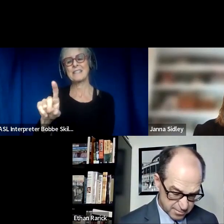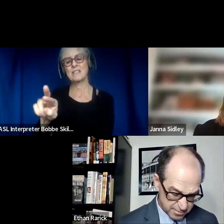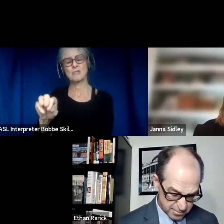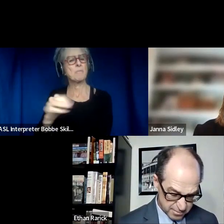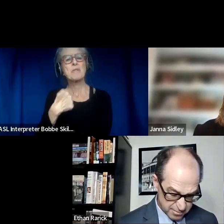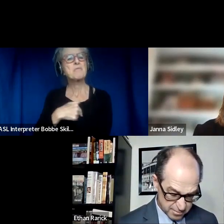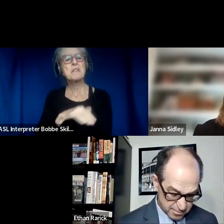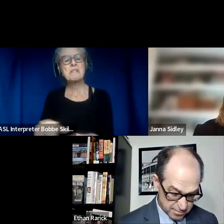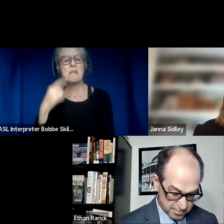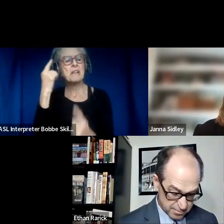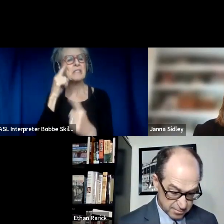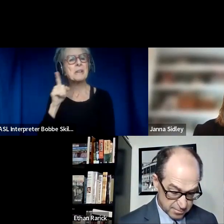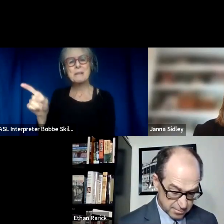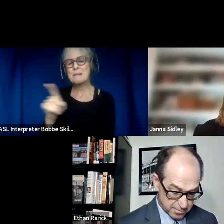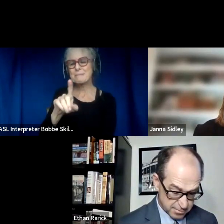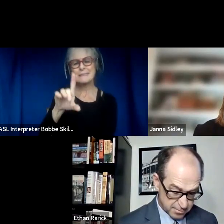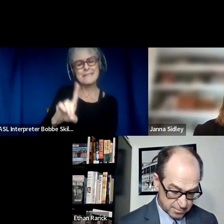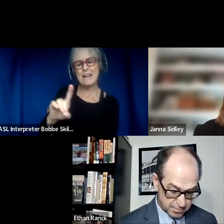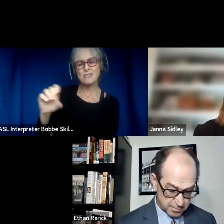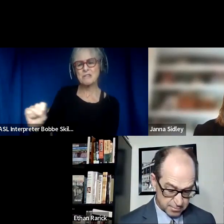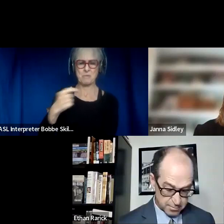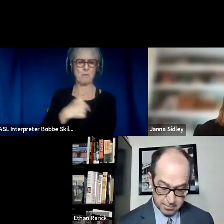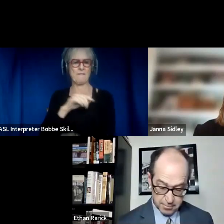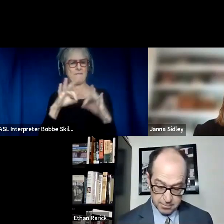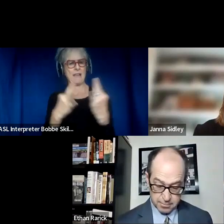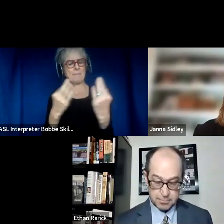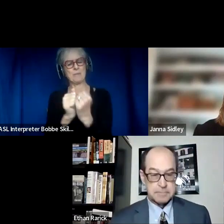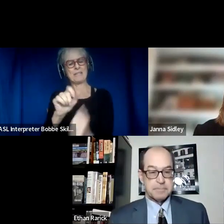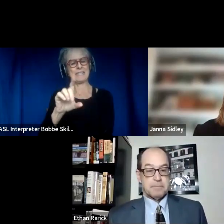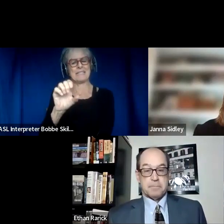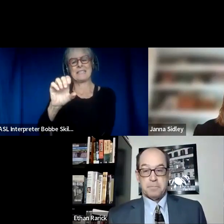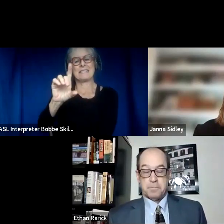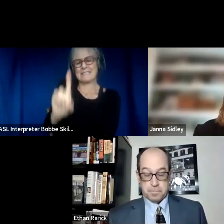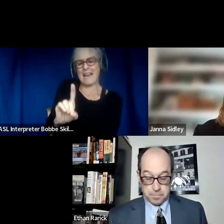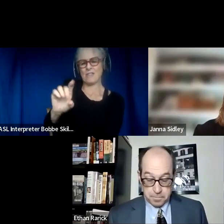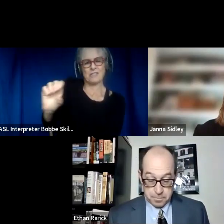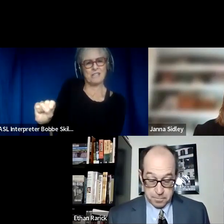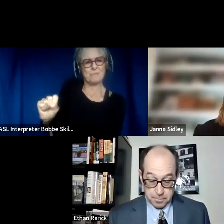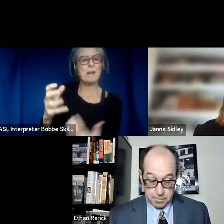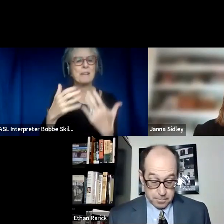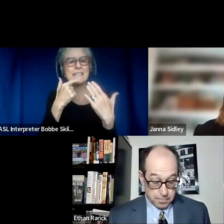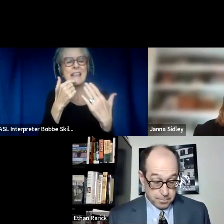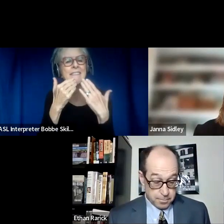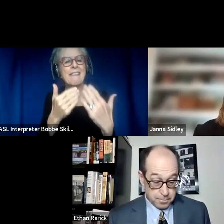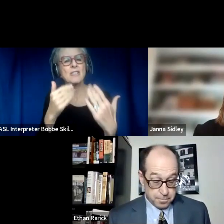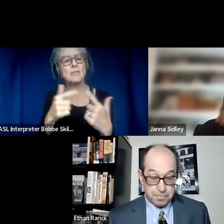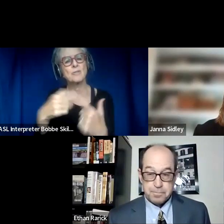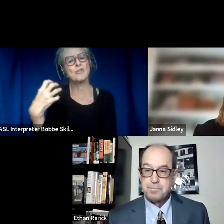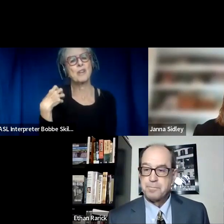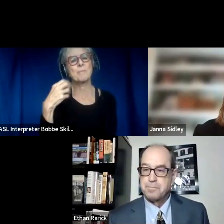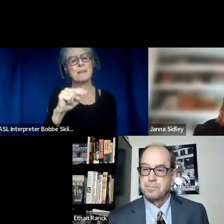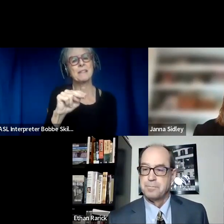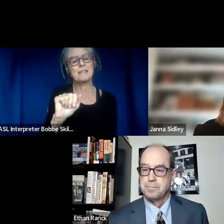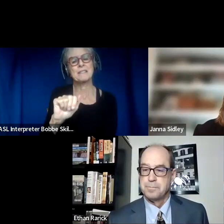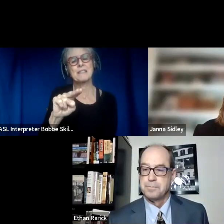Down syndrome and consider us being a family with Down syndrome. So I just wanted to say thank you to Chairman Nava and